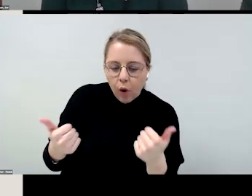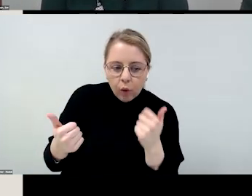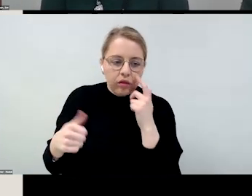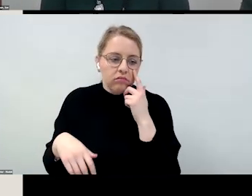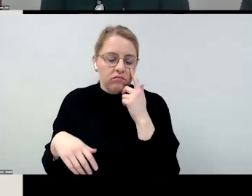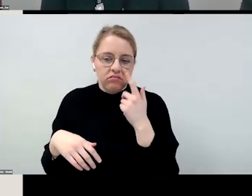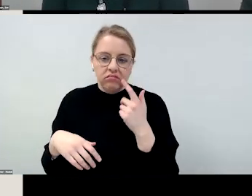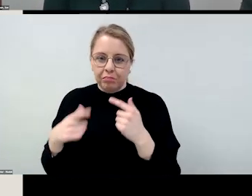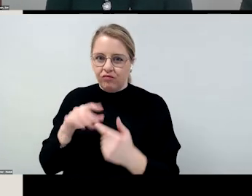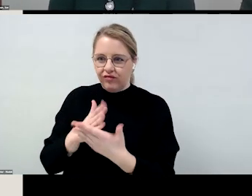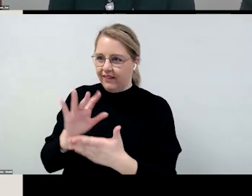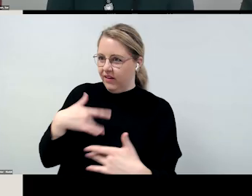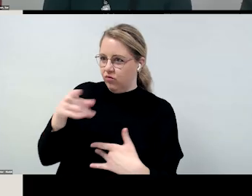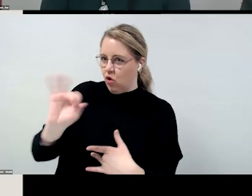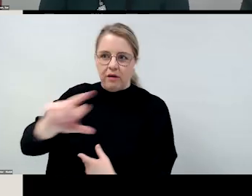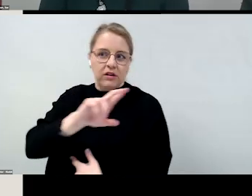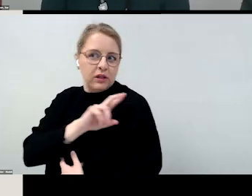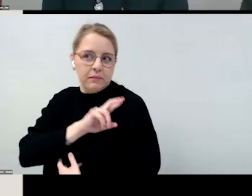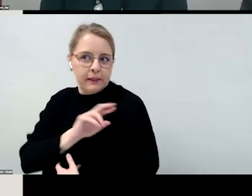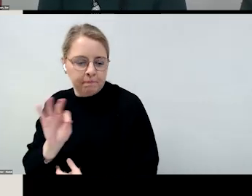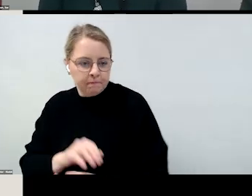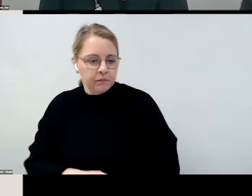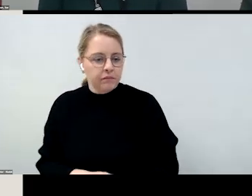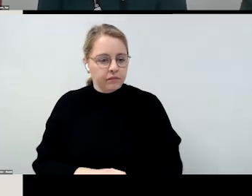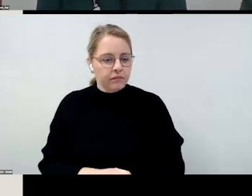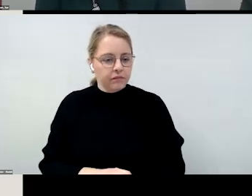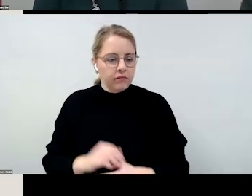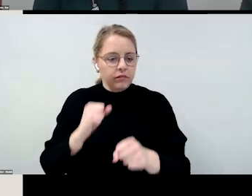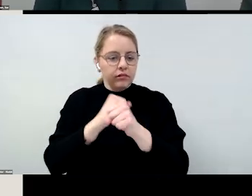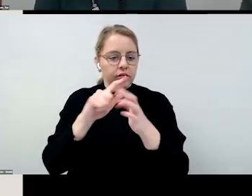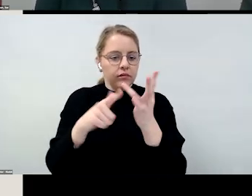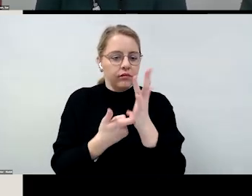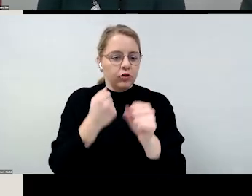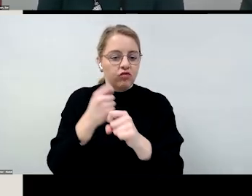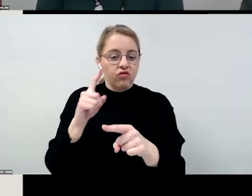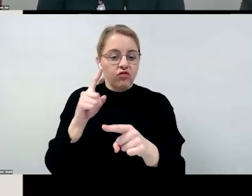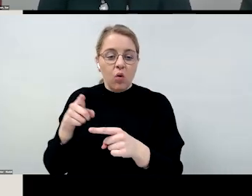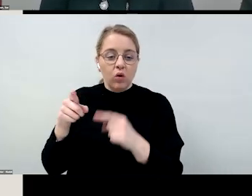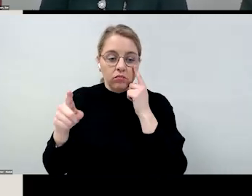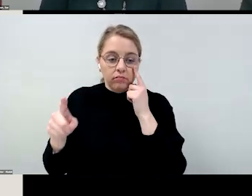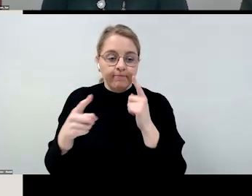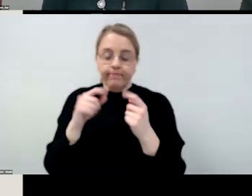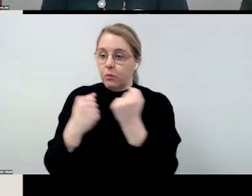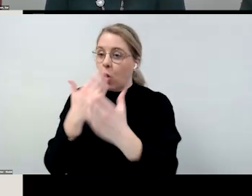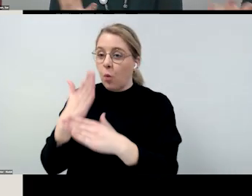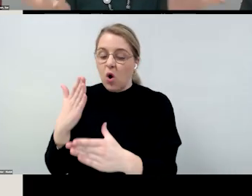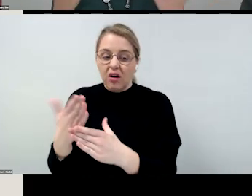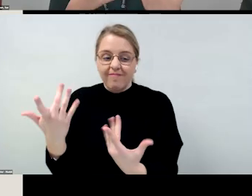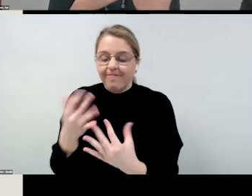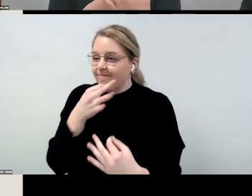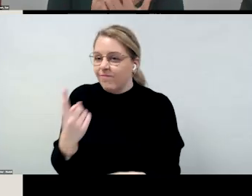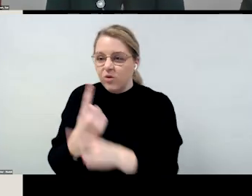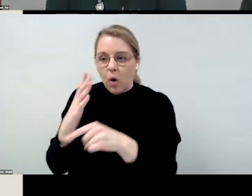remit. And as such, George's support workers don't really talk to him about cardiovascular prevention either. So